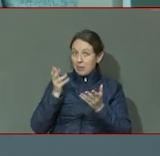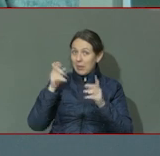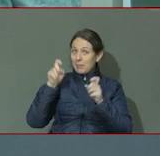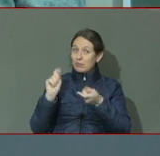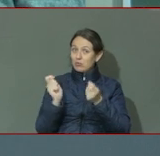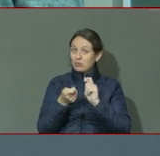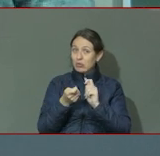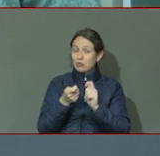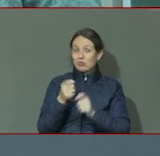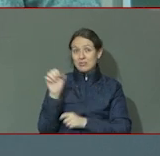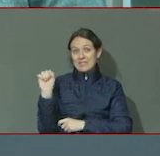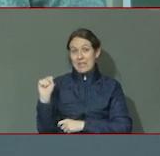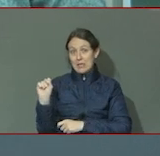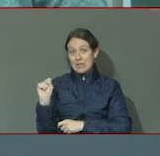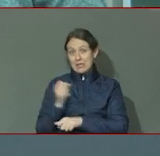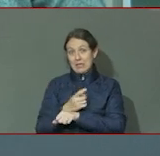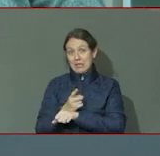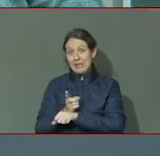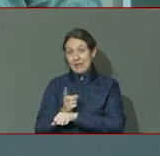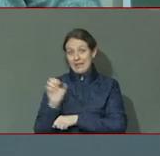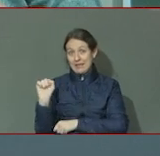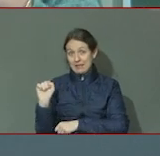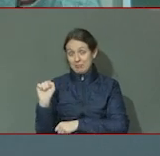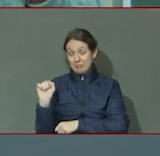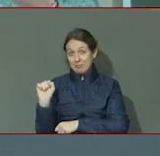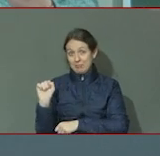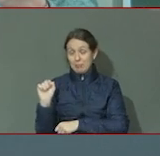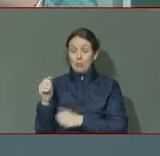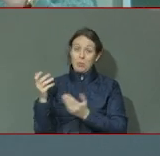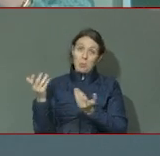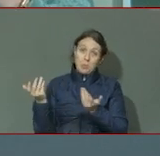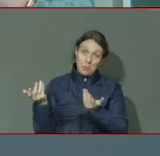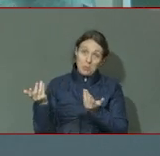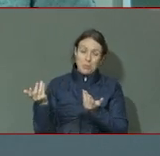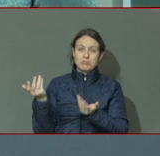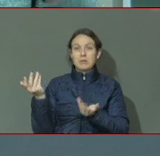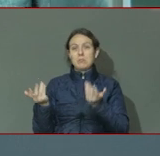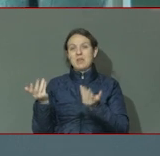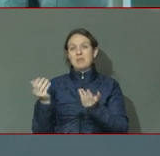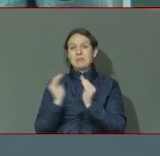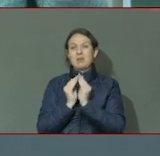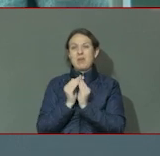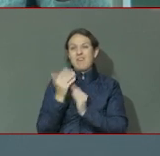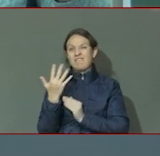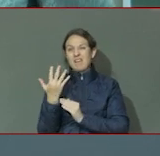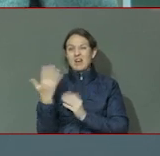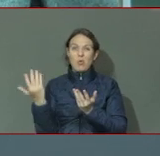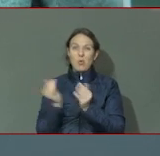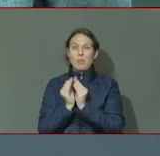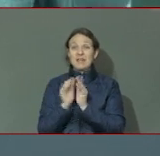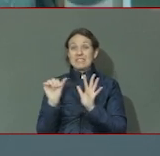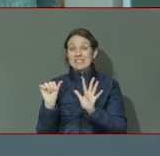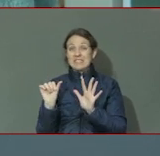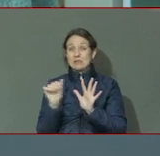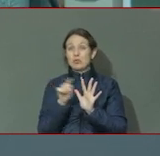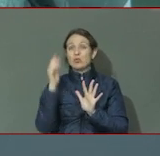to seconds because they want the answer in moles per second. Or if it counts 5 or 6 marks, then you